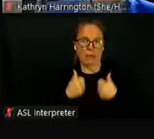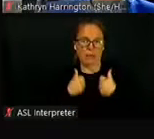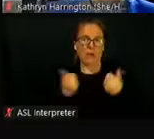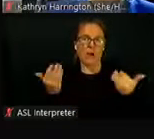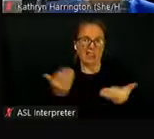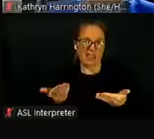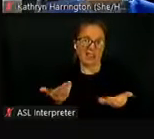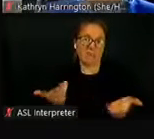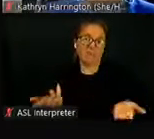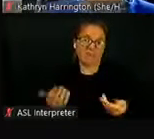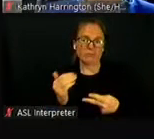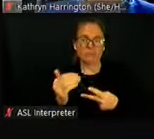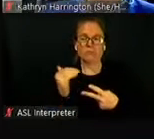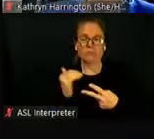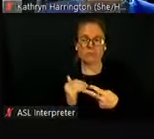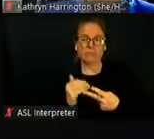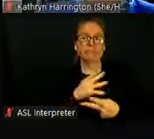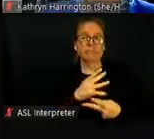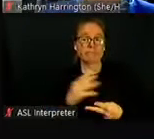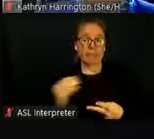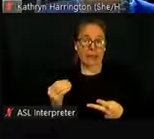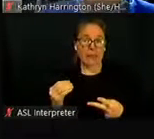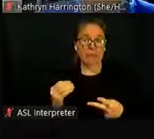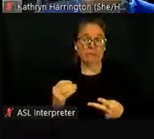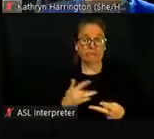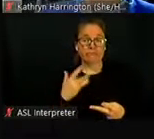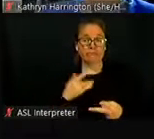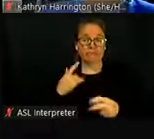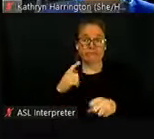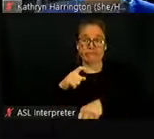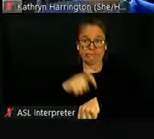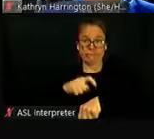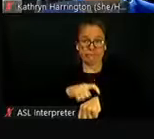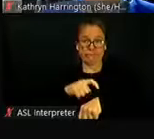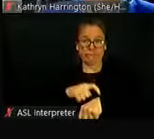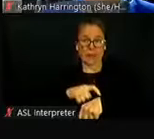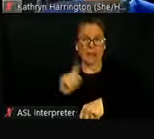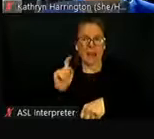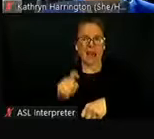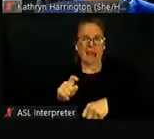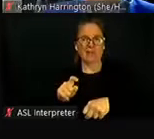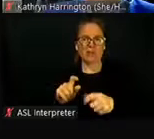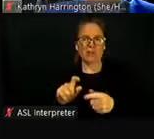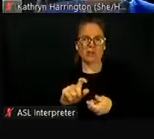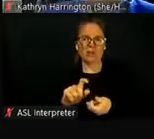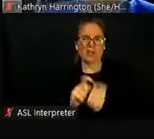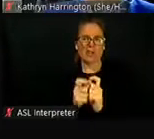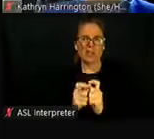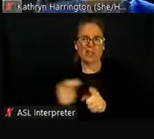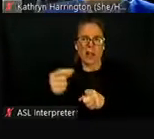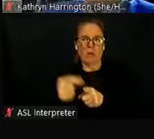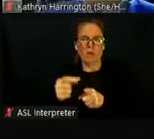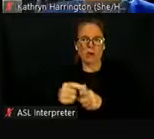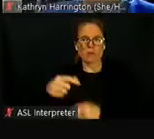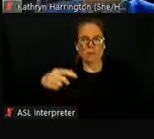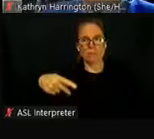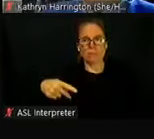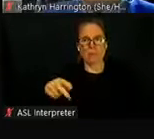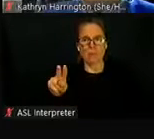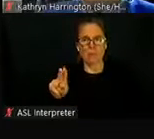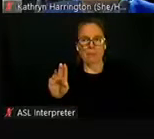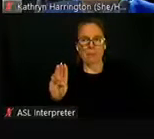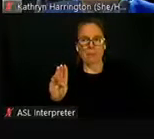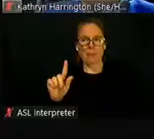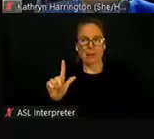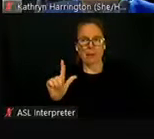Secondly, when I think it is time that we start rephrasing the word public safety.